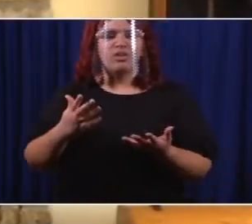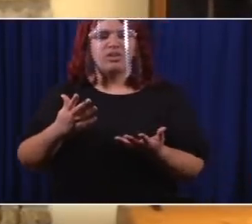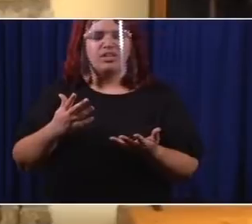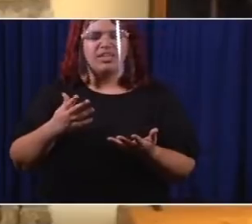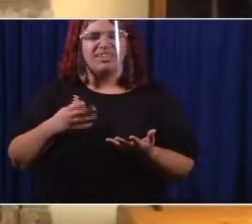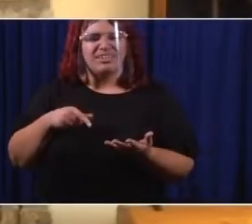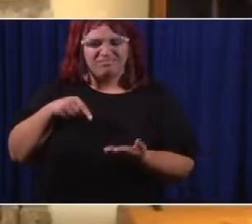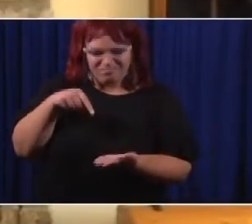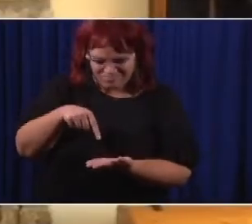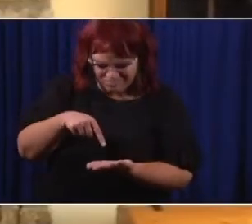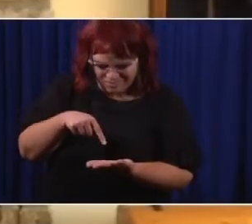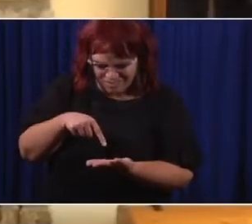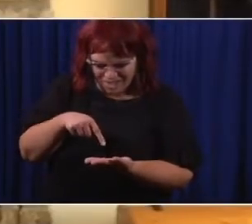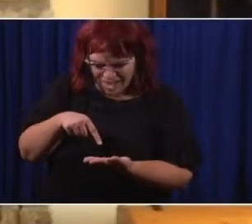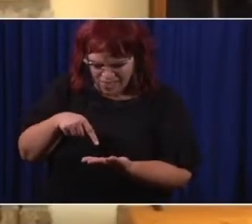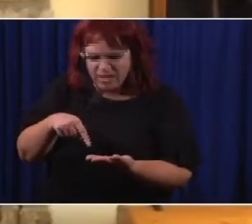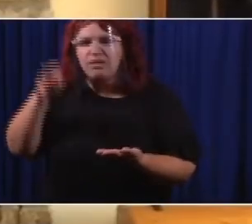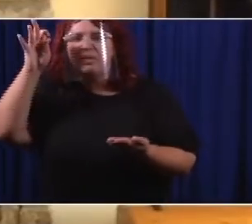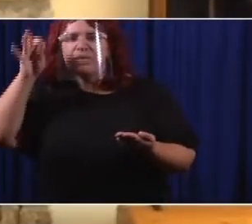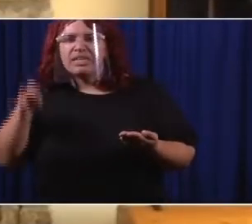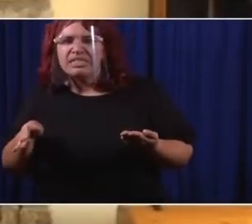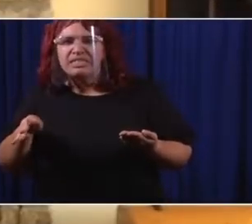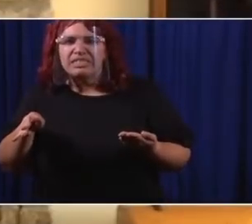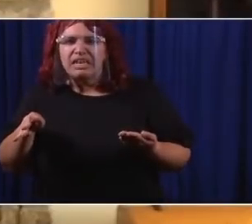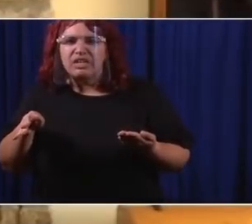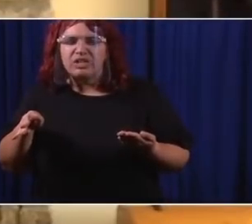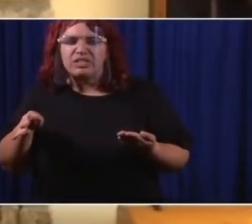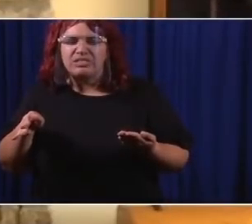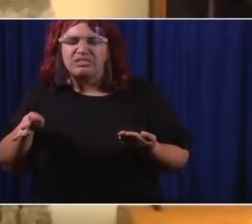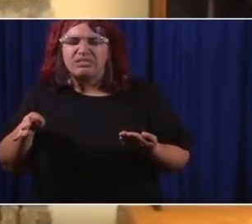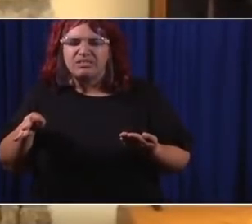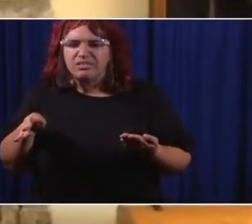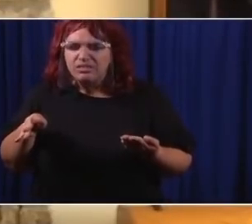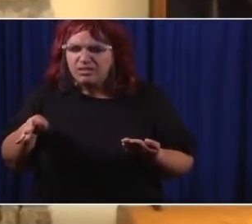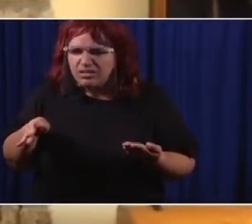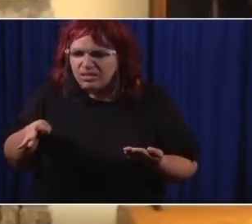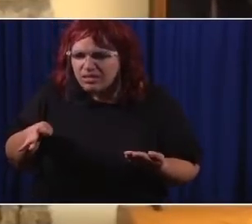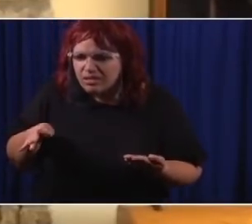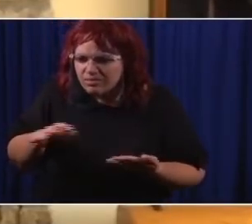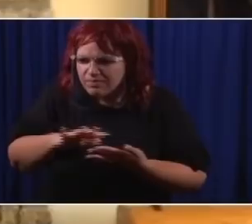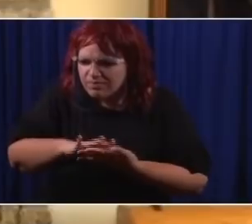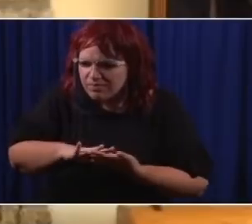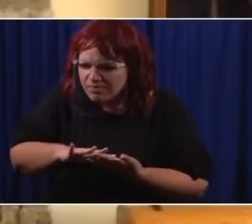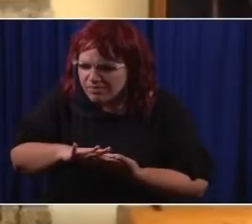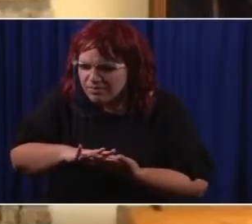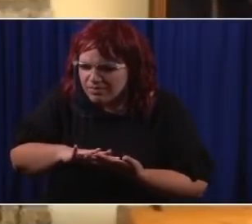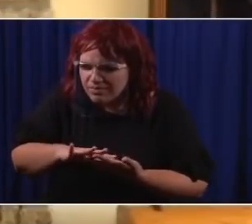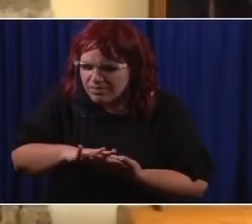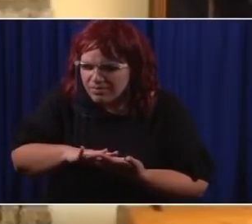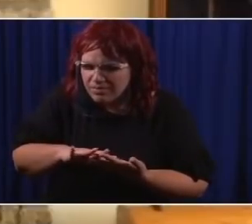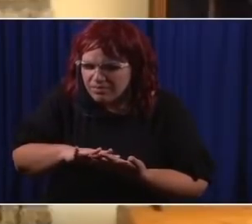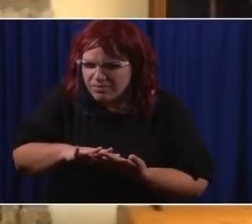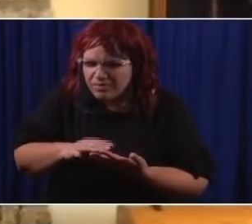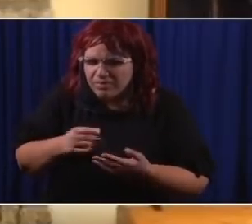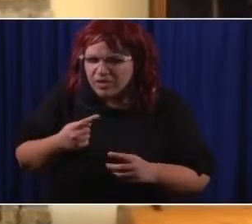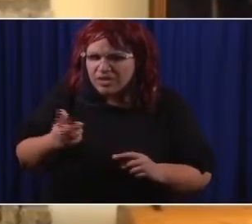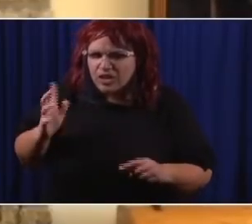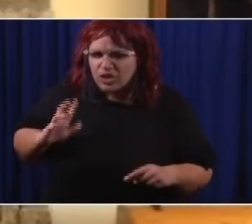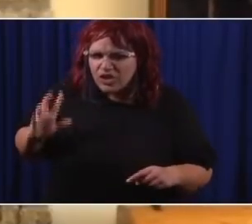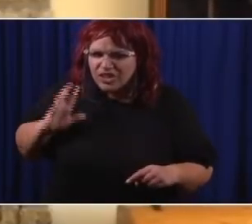map to make their decisions? And like you said earlier, it is at odds with what I'm hearing out of some school